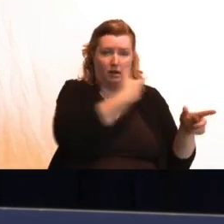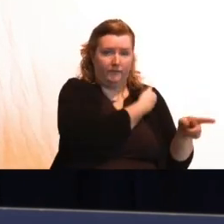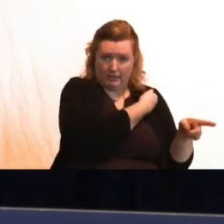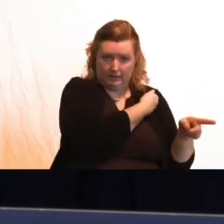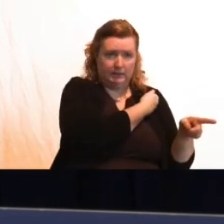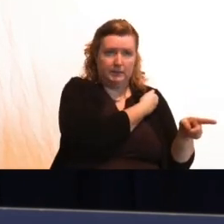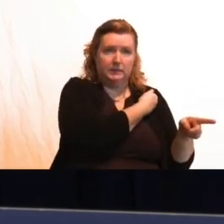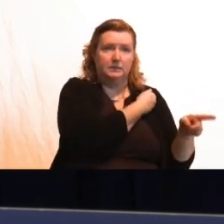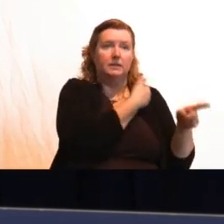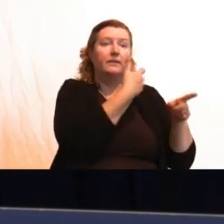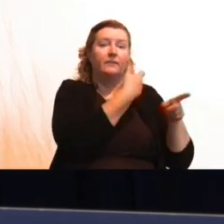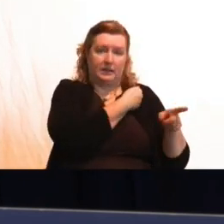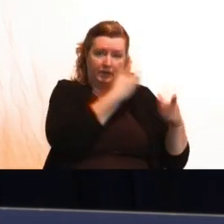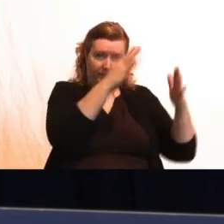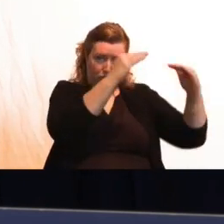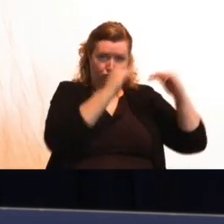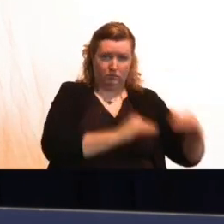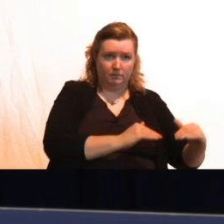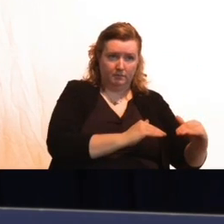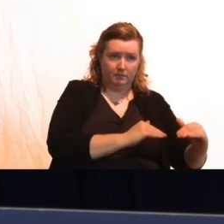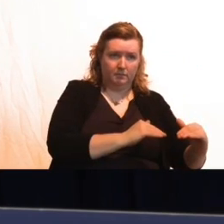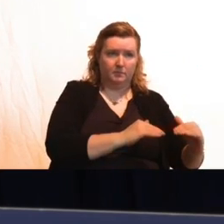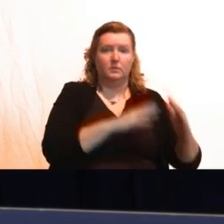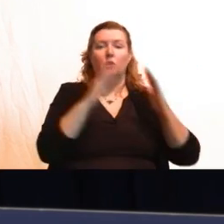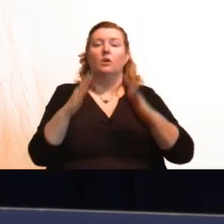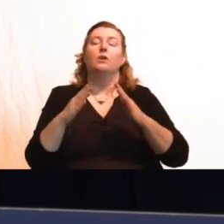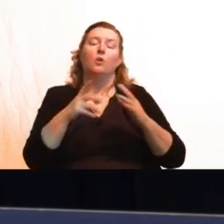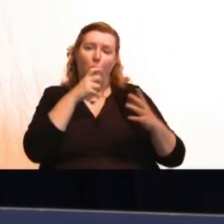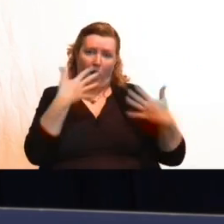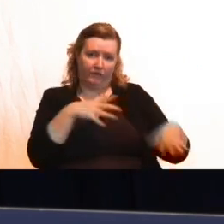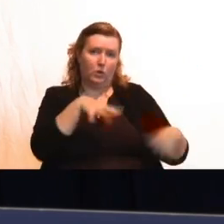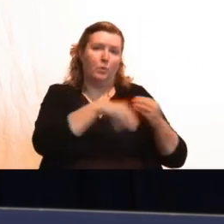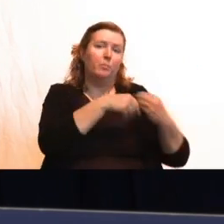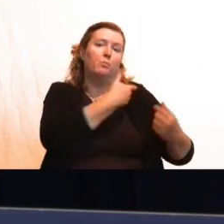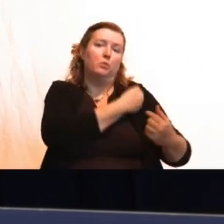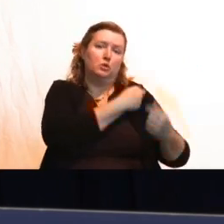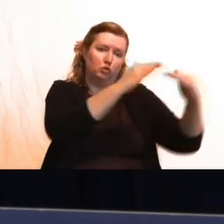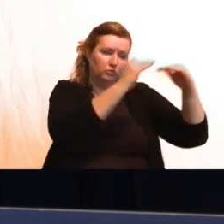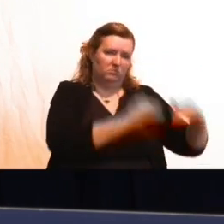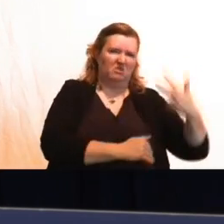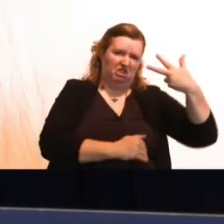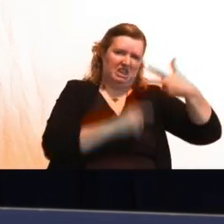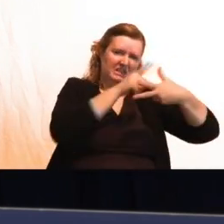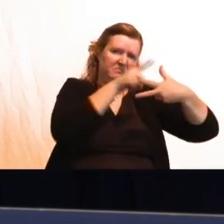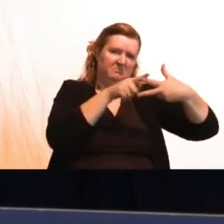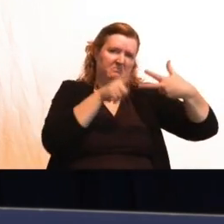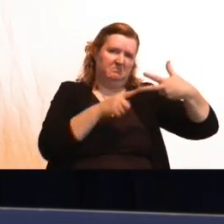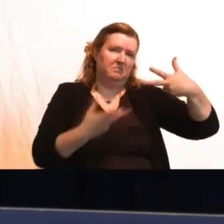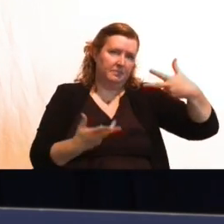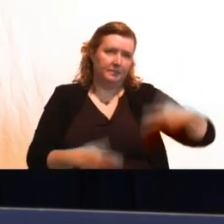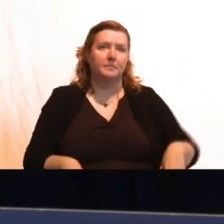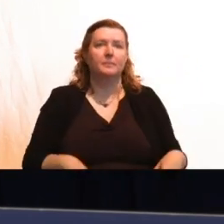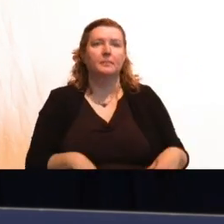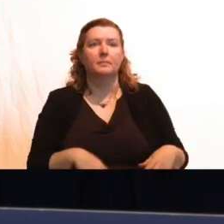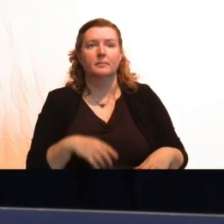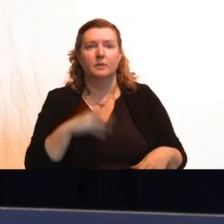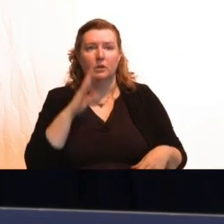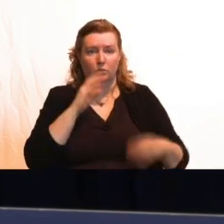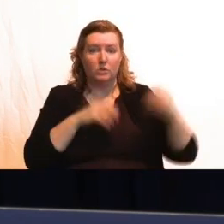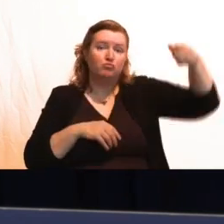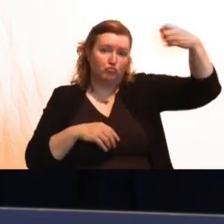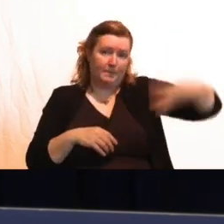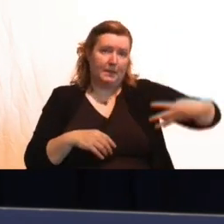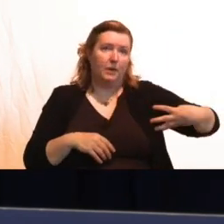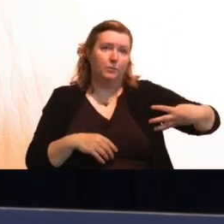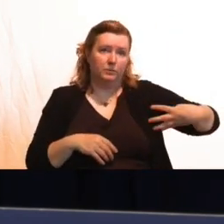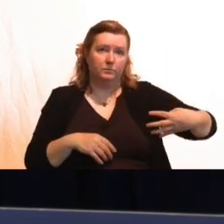has a drop-down menu that allows you to select between cases, hospitalizations, or deaths. Weekly rates are displayed